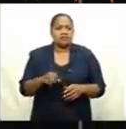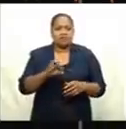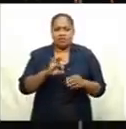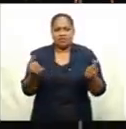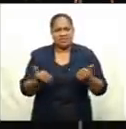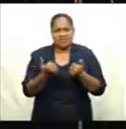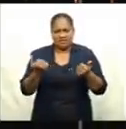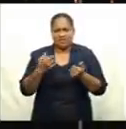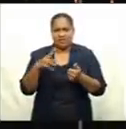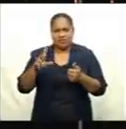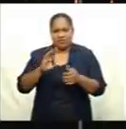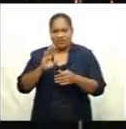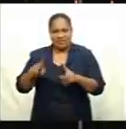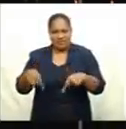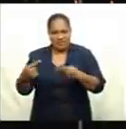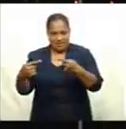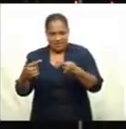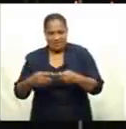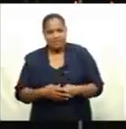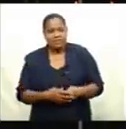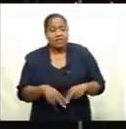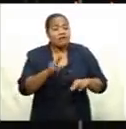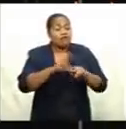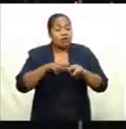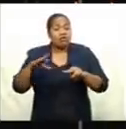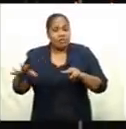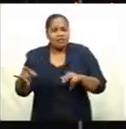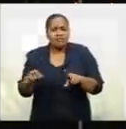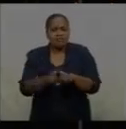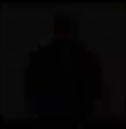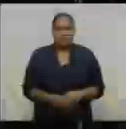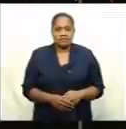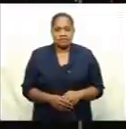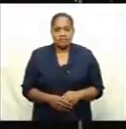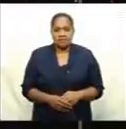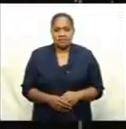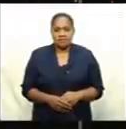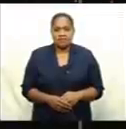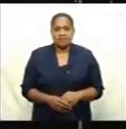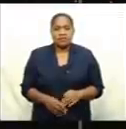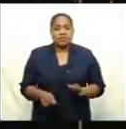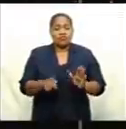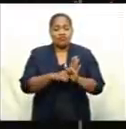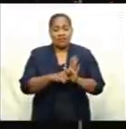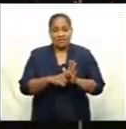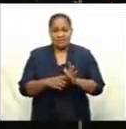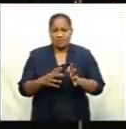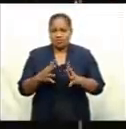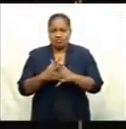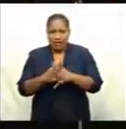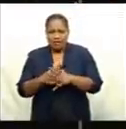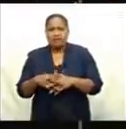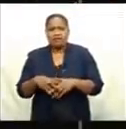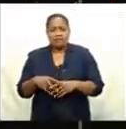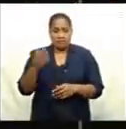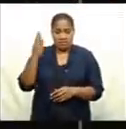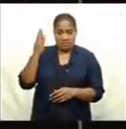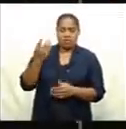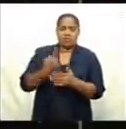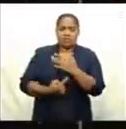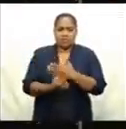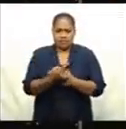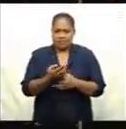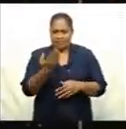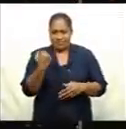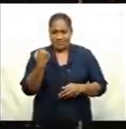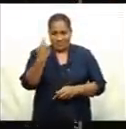final. Flying Fijians halfback Frank Lomani also crossed over for the Rebels. Raiders winger Semi Valemai was on the scoresheet last night as